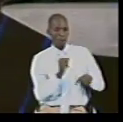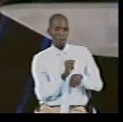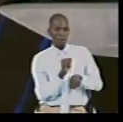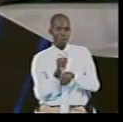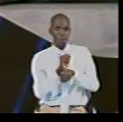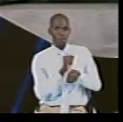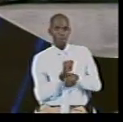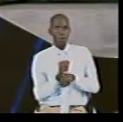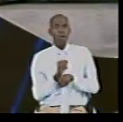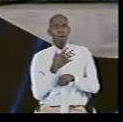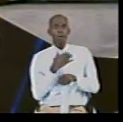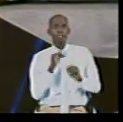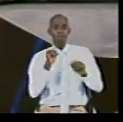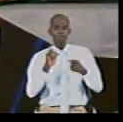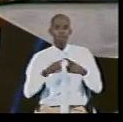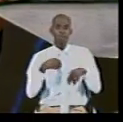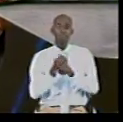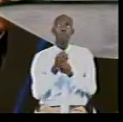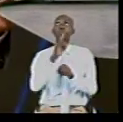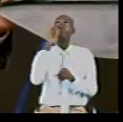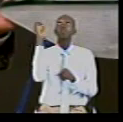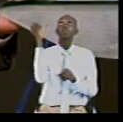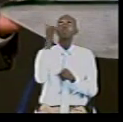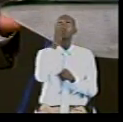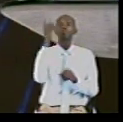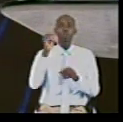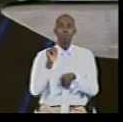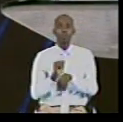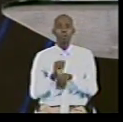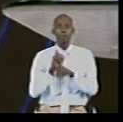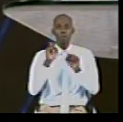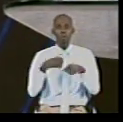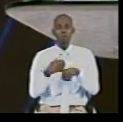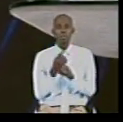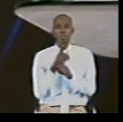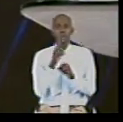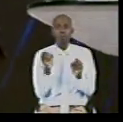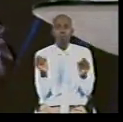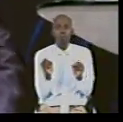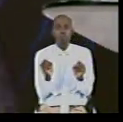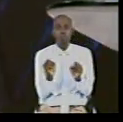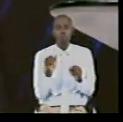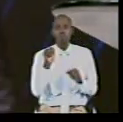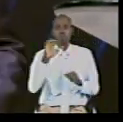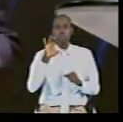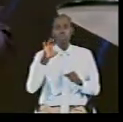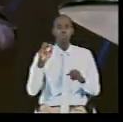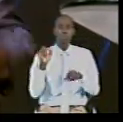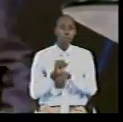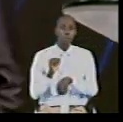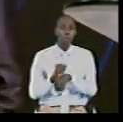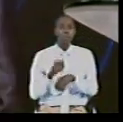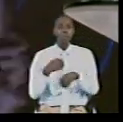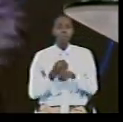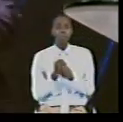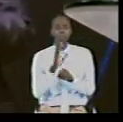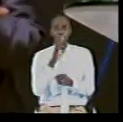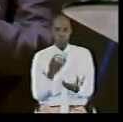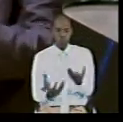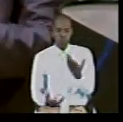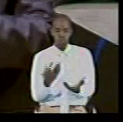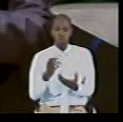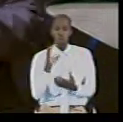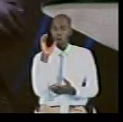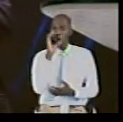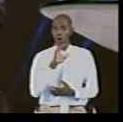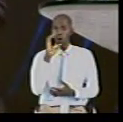turn your fan. It's able to cool your fridge. It's able to make your cooker hot. But